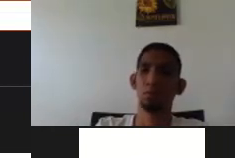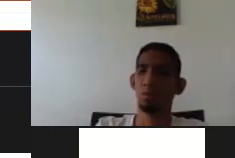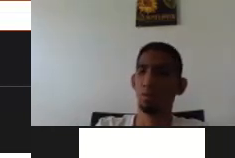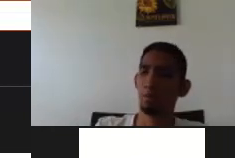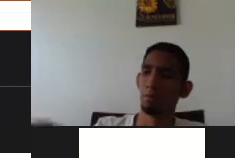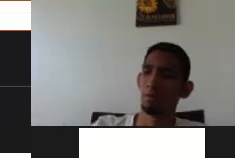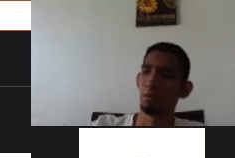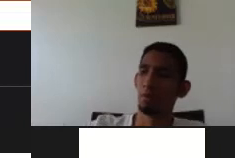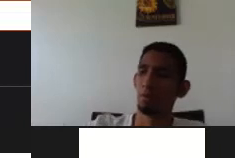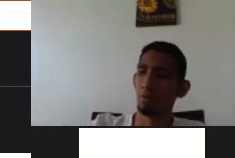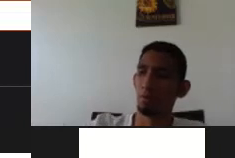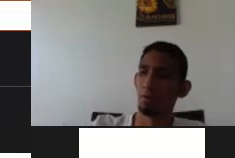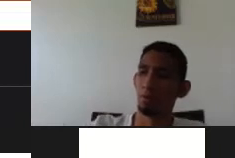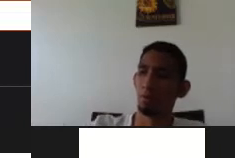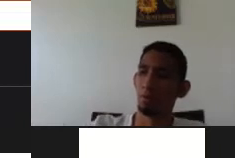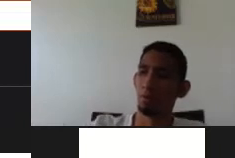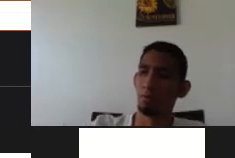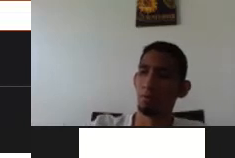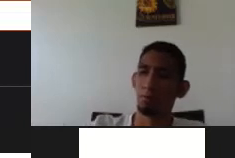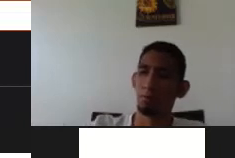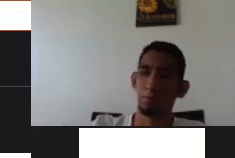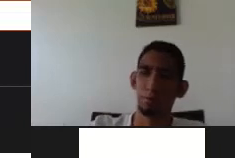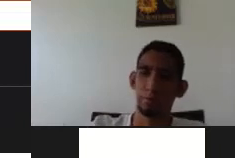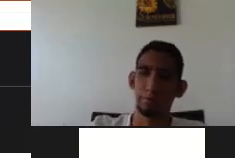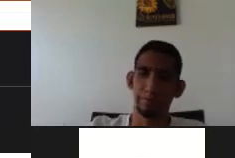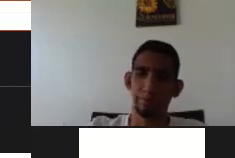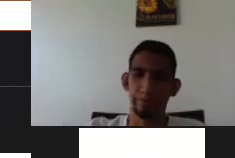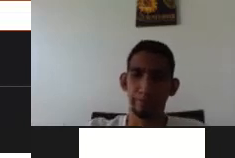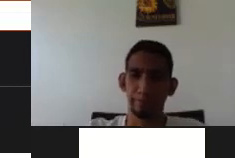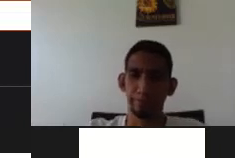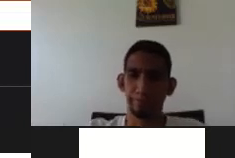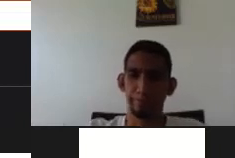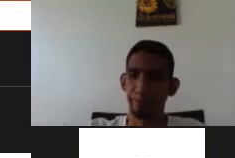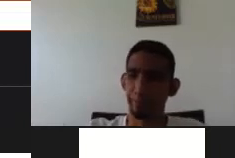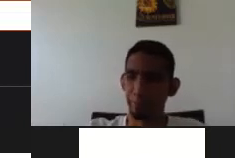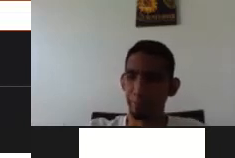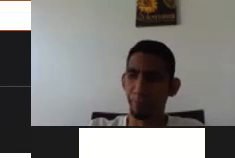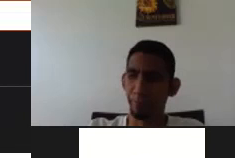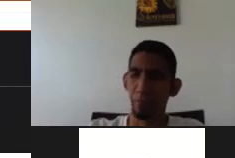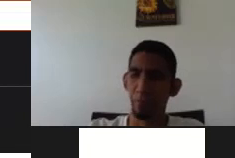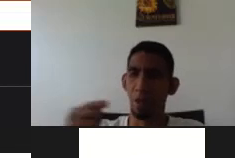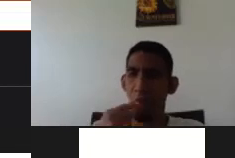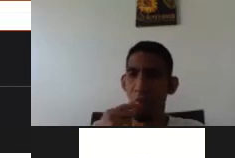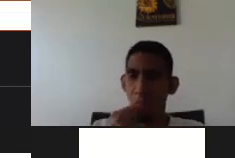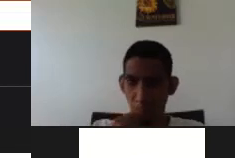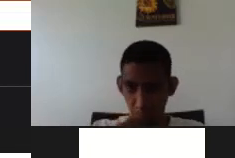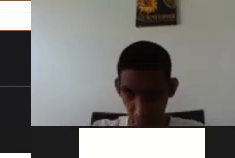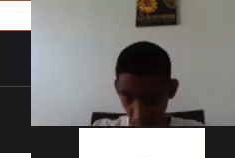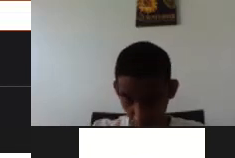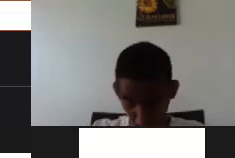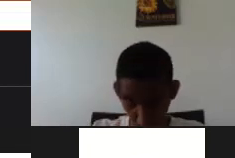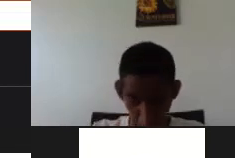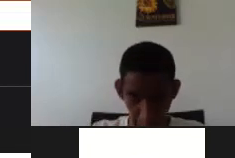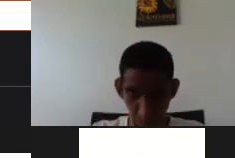is that participation in the All of Us Research Program is open to all interested individuals, and they want it to reflect the